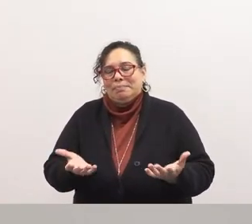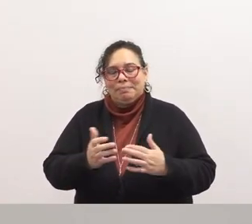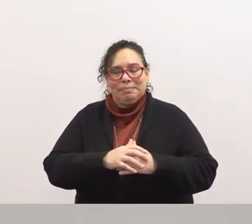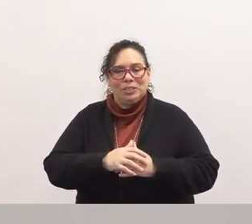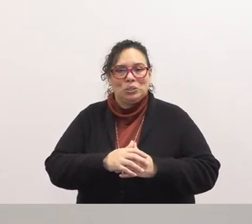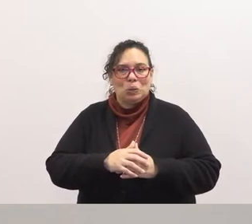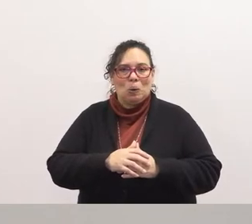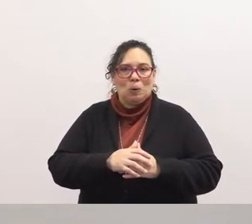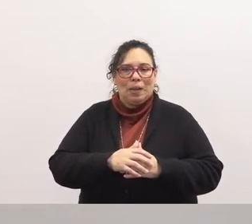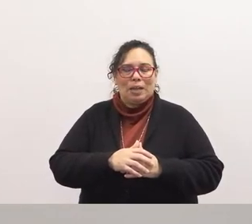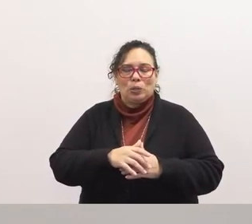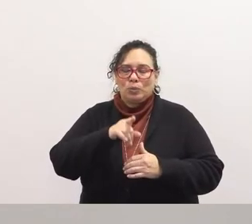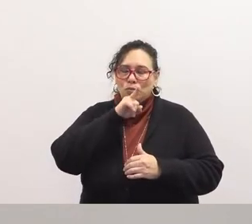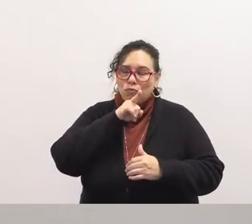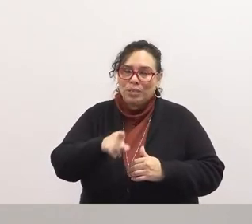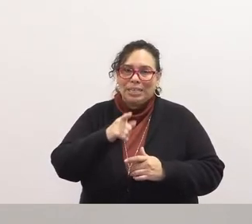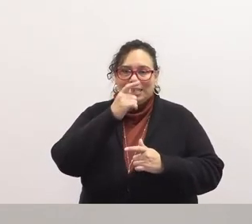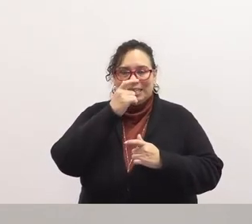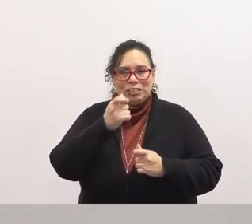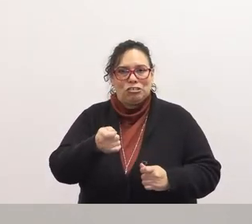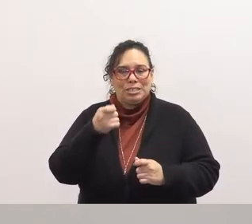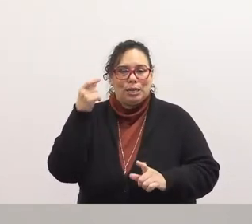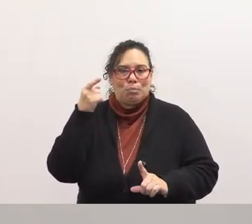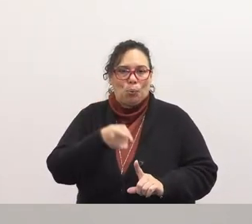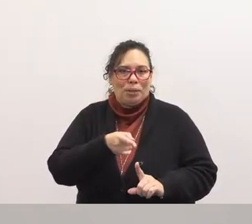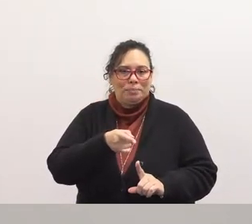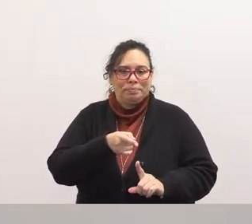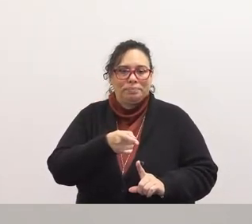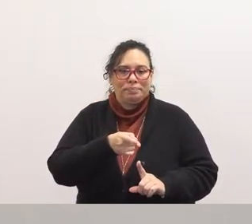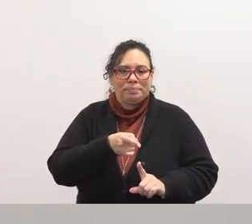I just thought that was a really interesting point,